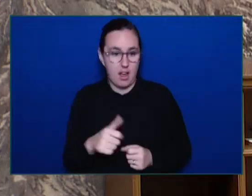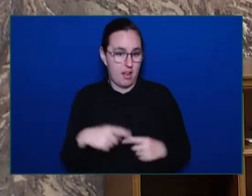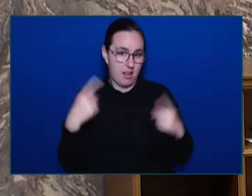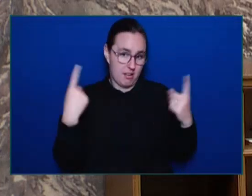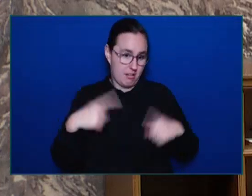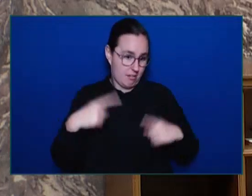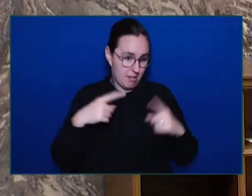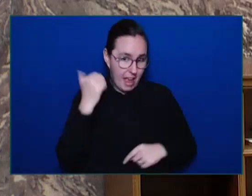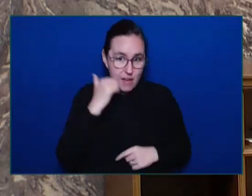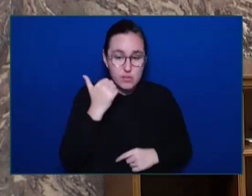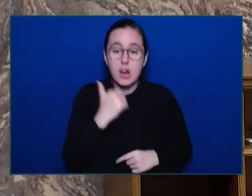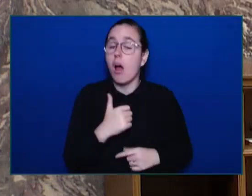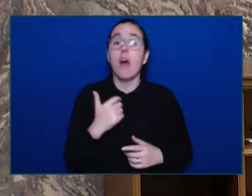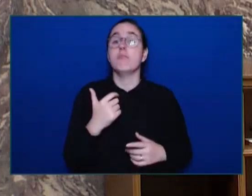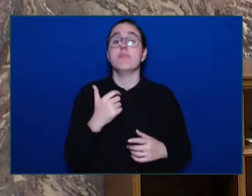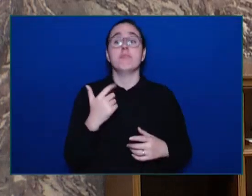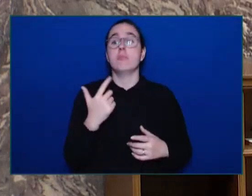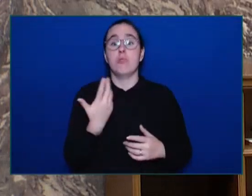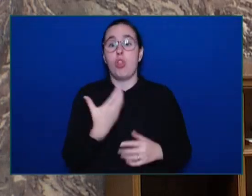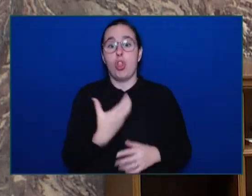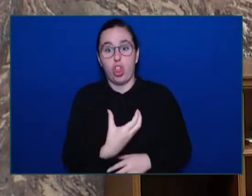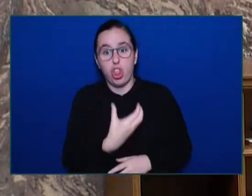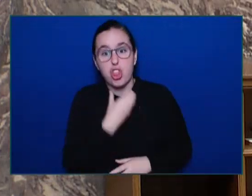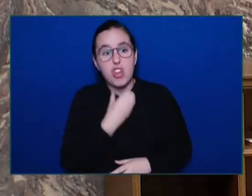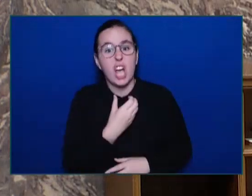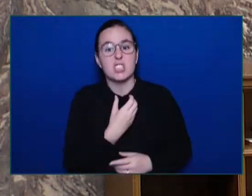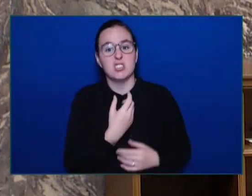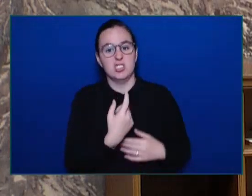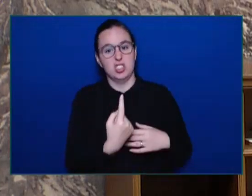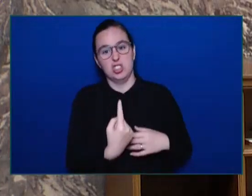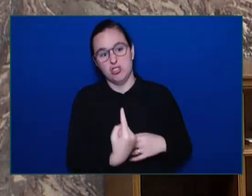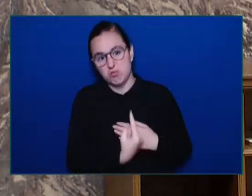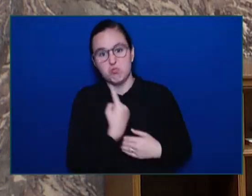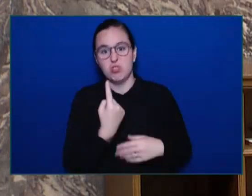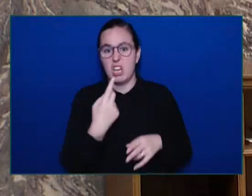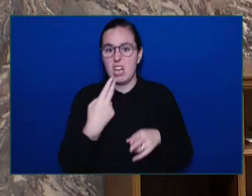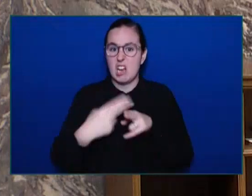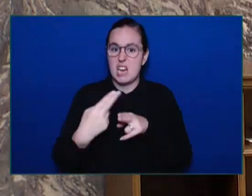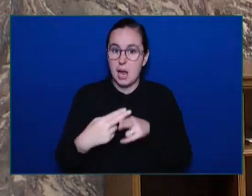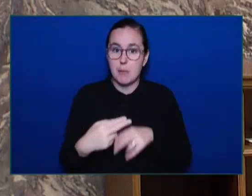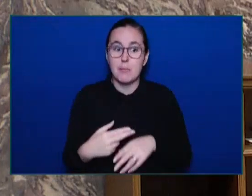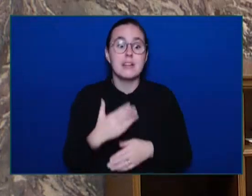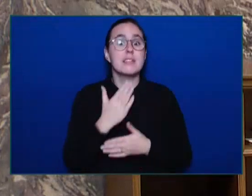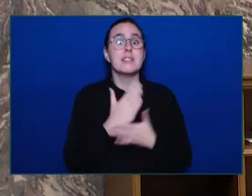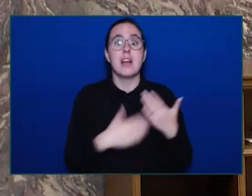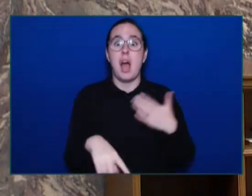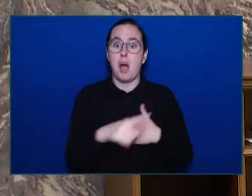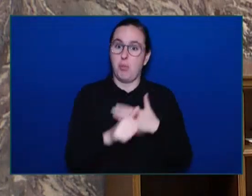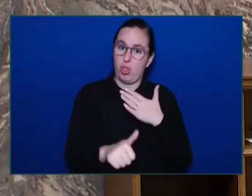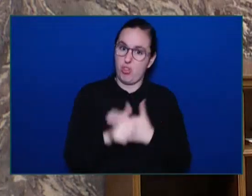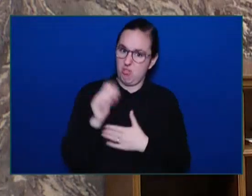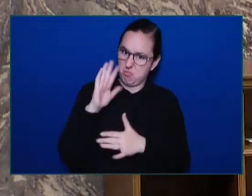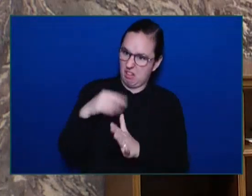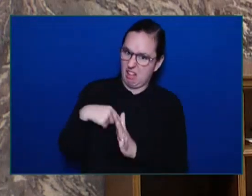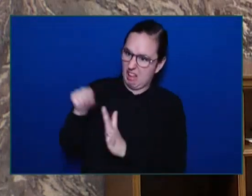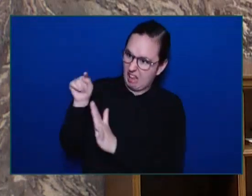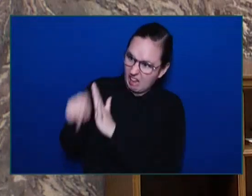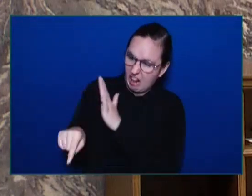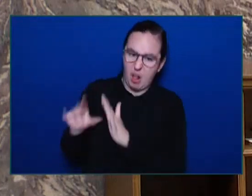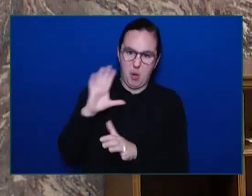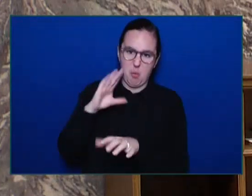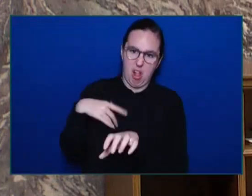us. We're here to run a business and make a living, not to be traumatized by all of this.